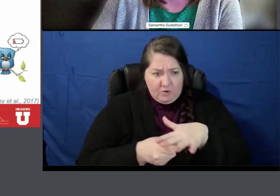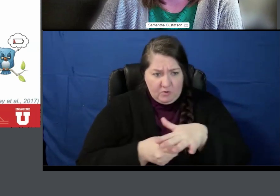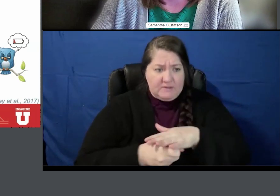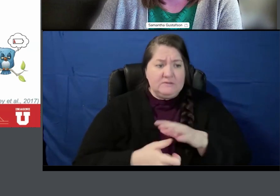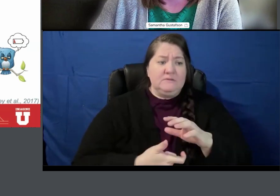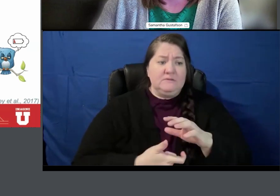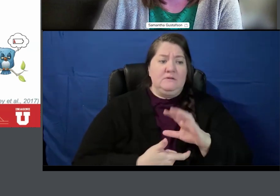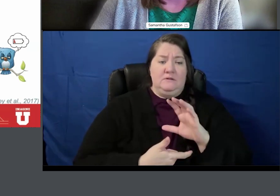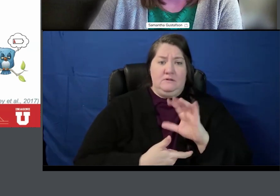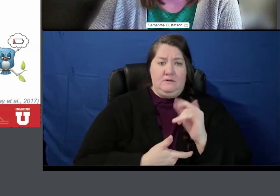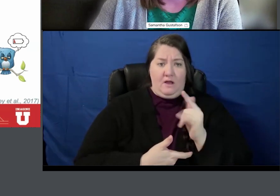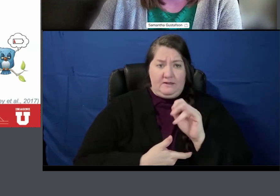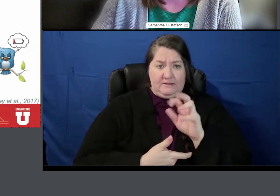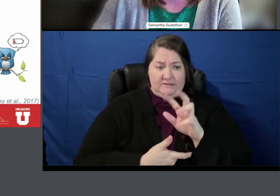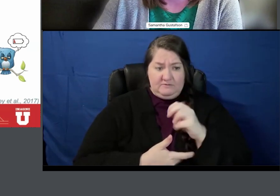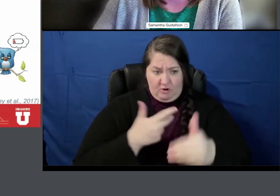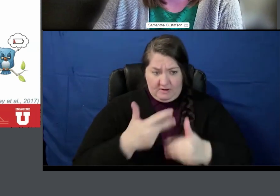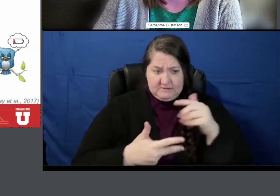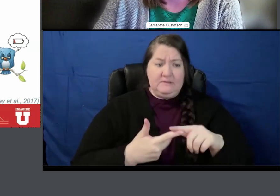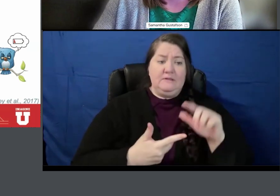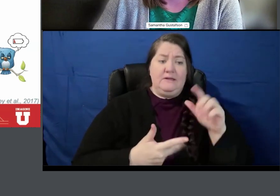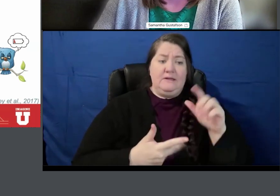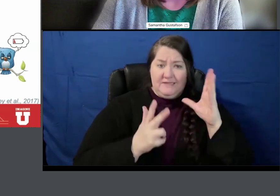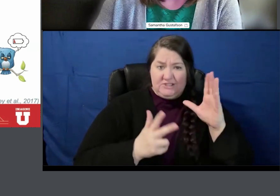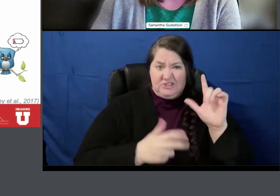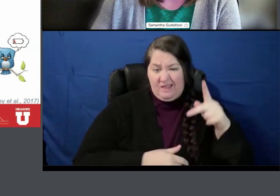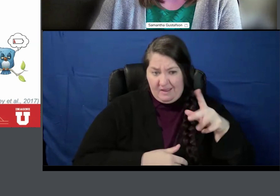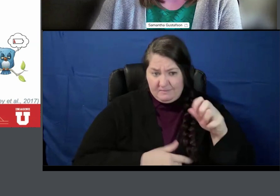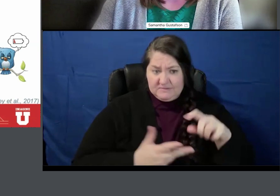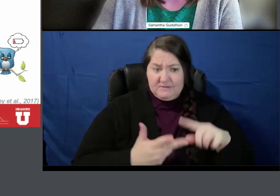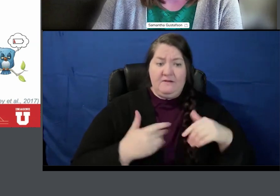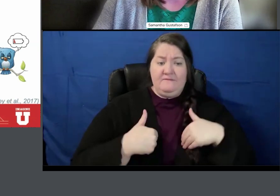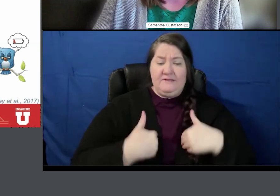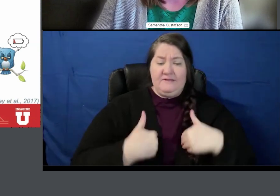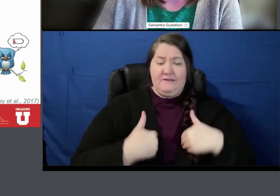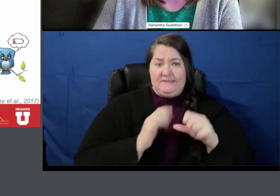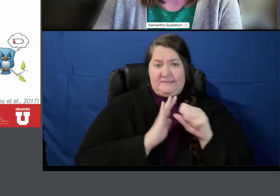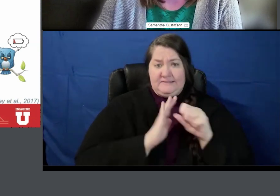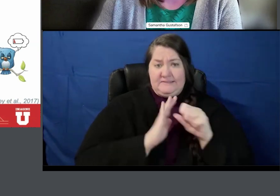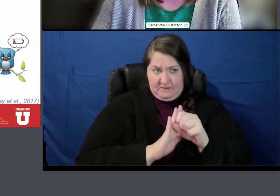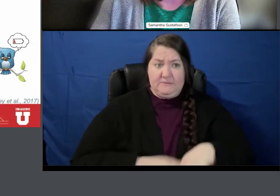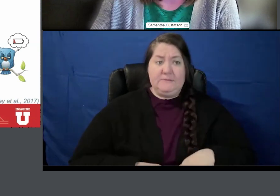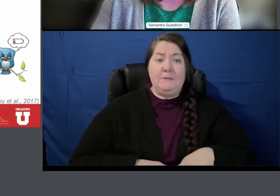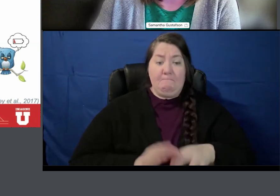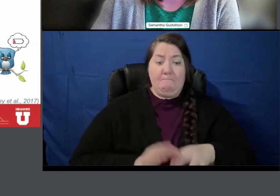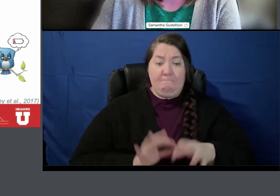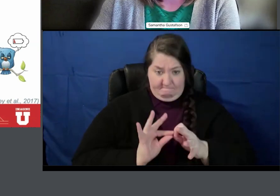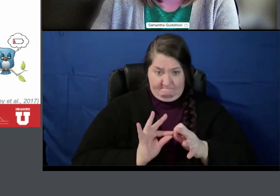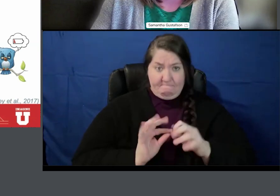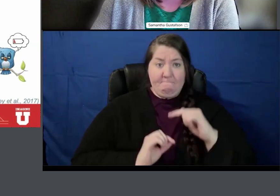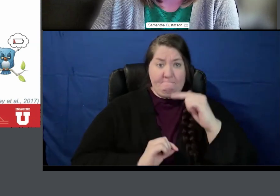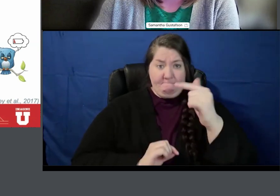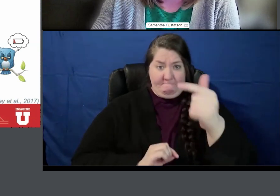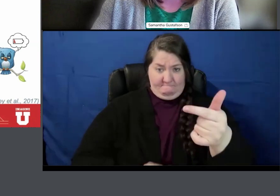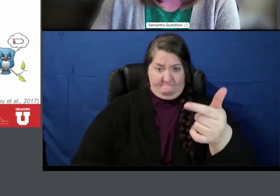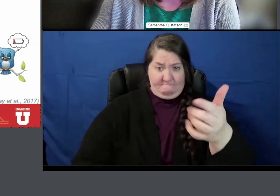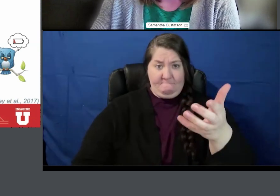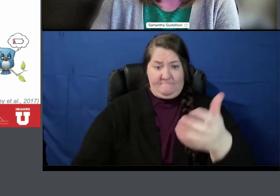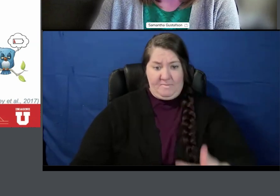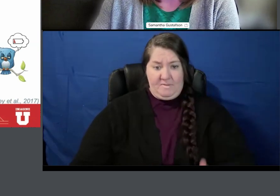attention lapses, and fatiguing symptoms. And we tested children who were school age, they were